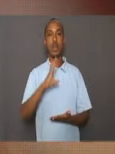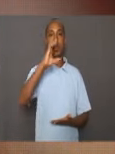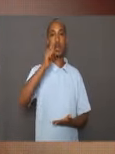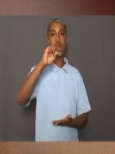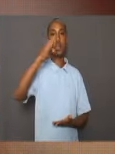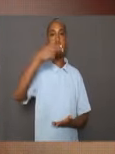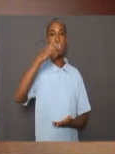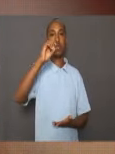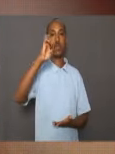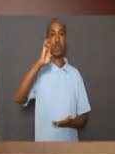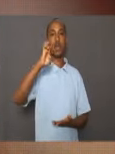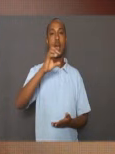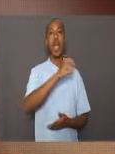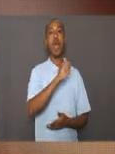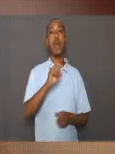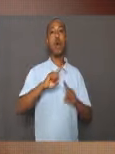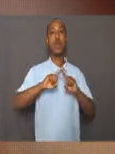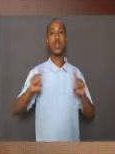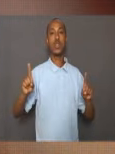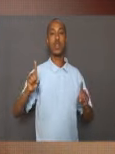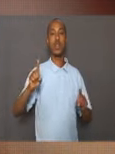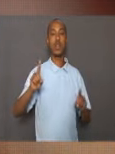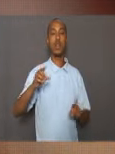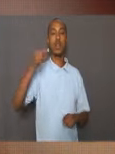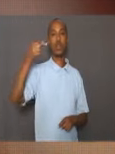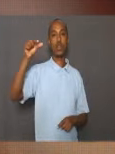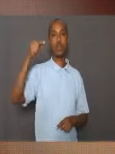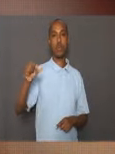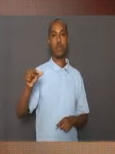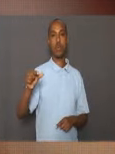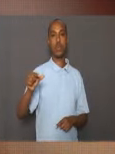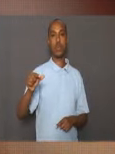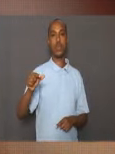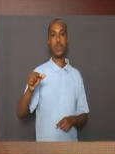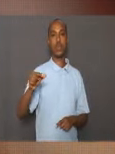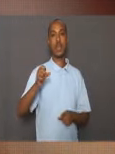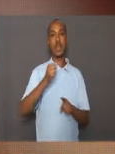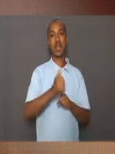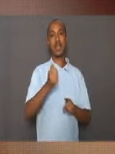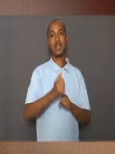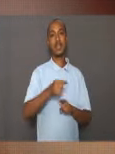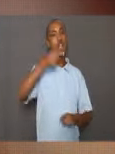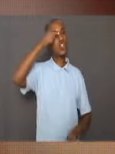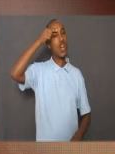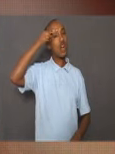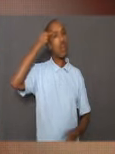the opposite end of the tube will cast a shadow on the